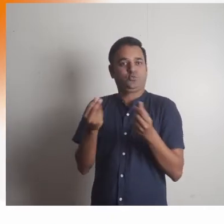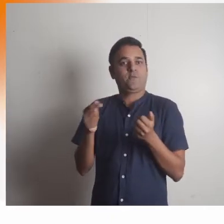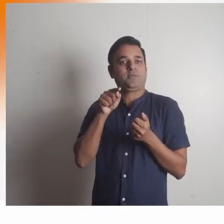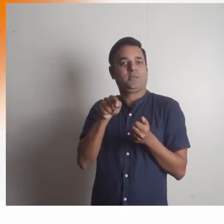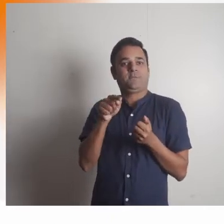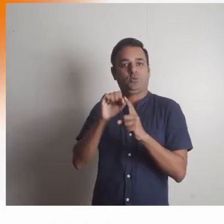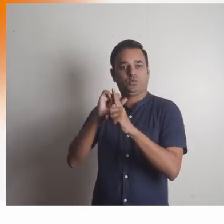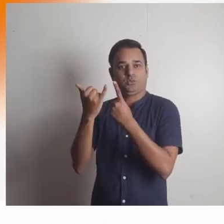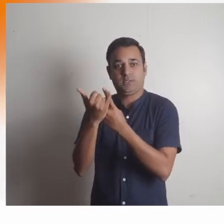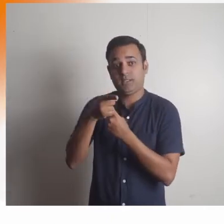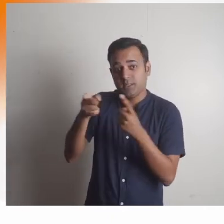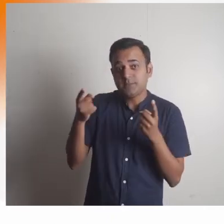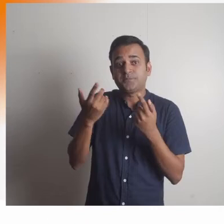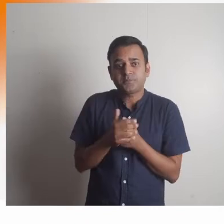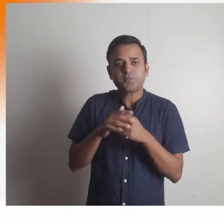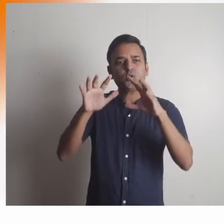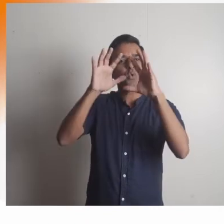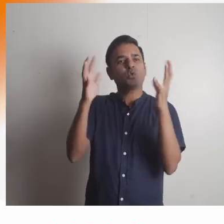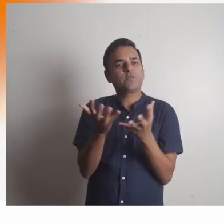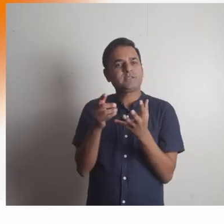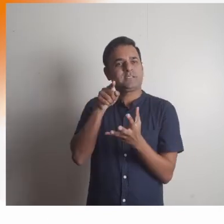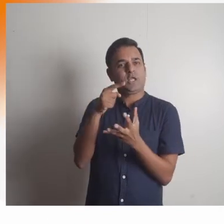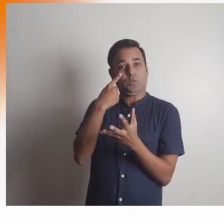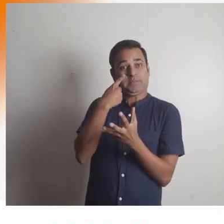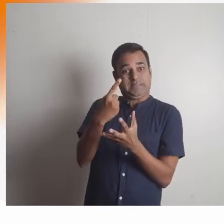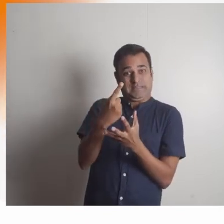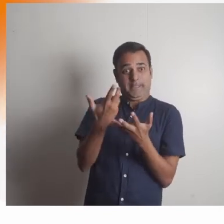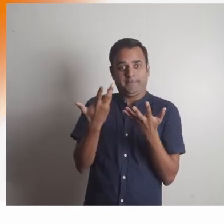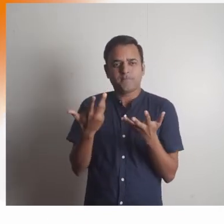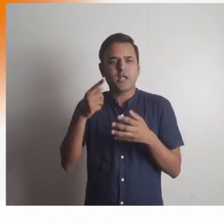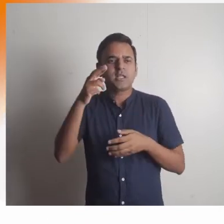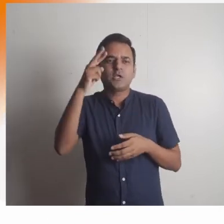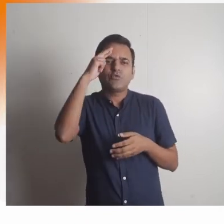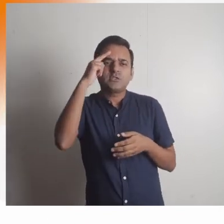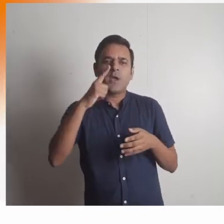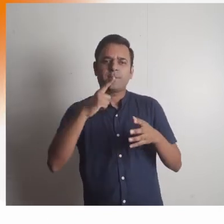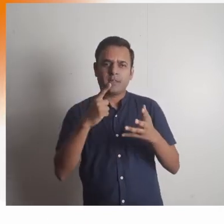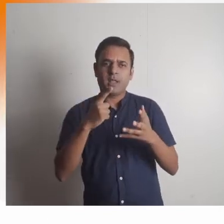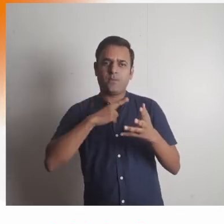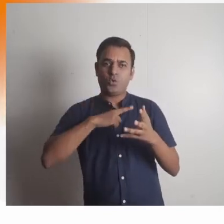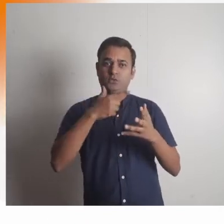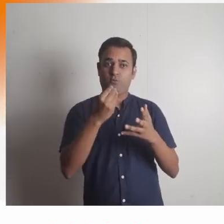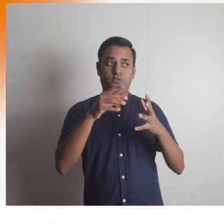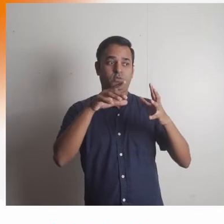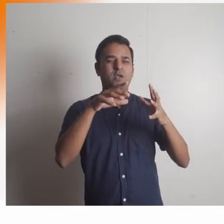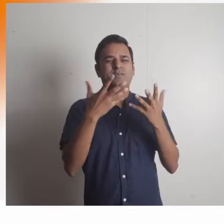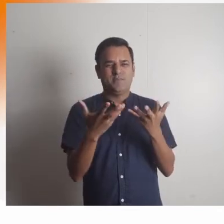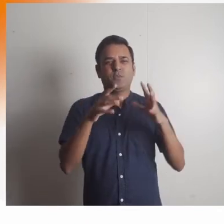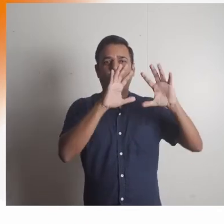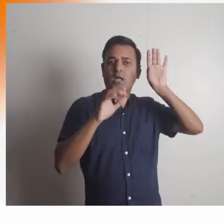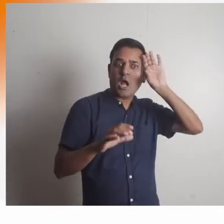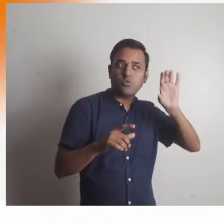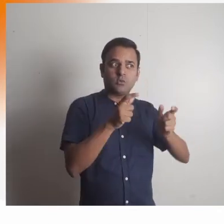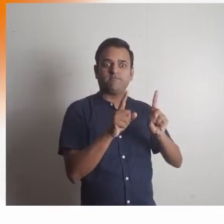of careerism or because of geopolitics in the region, they might not be looking at the right solutions. It might come from somewhere else.